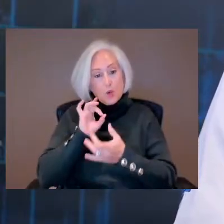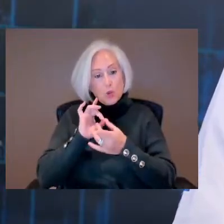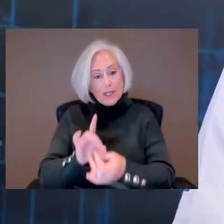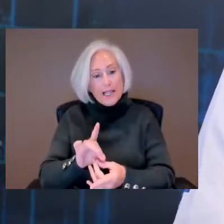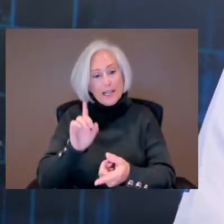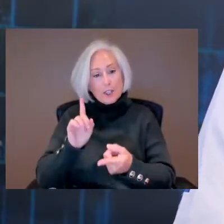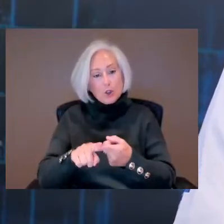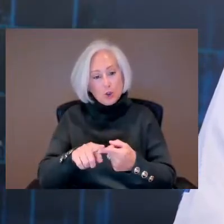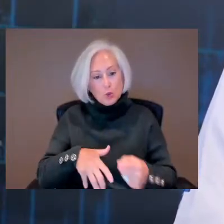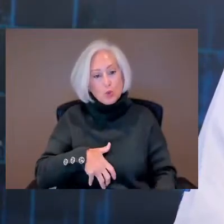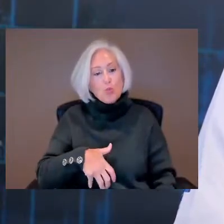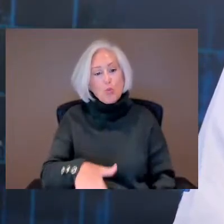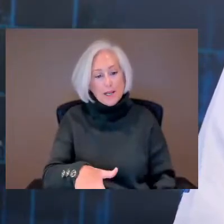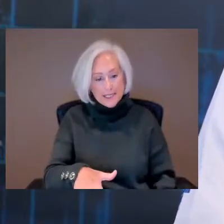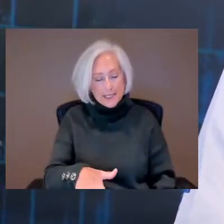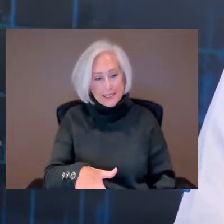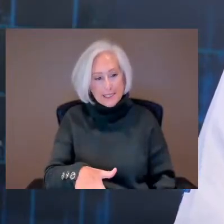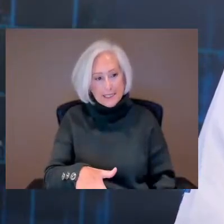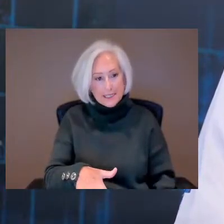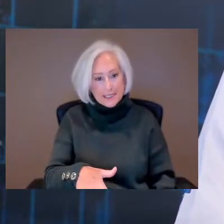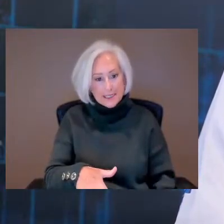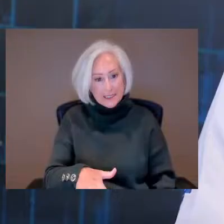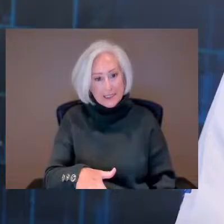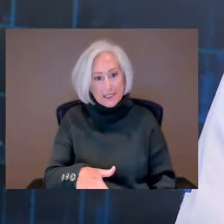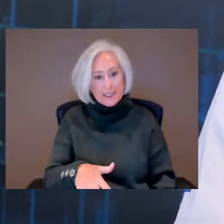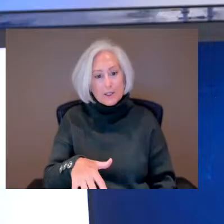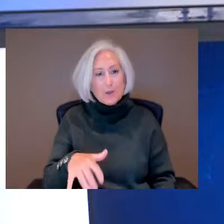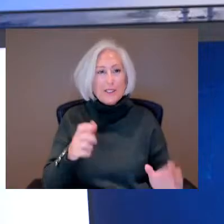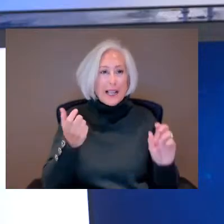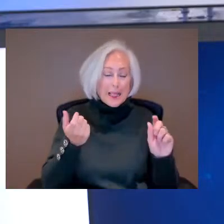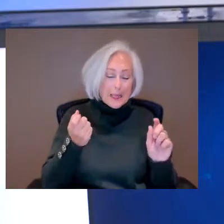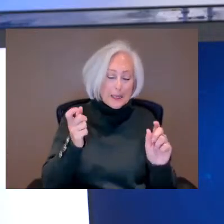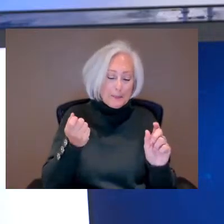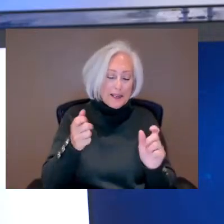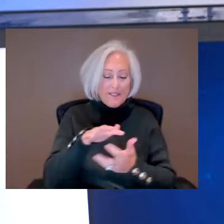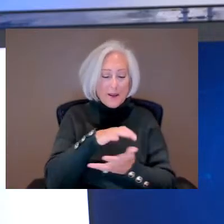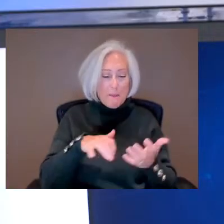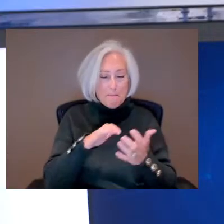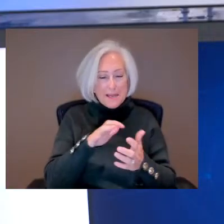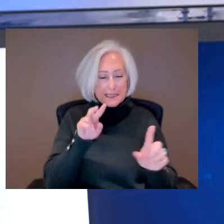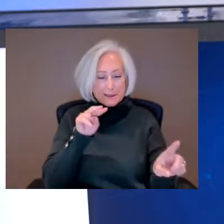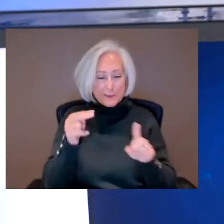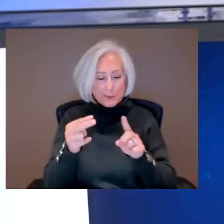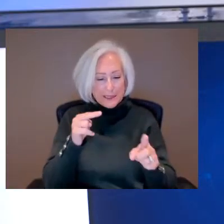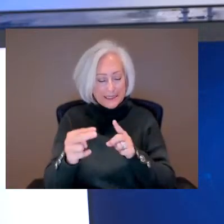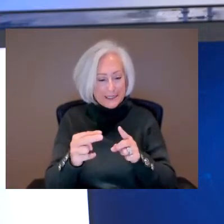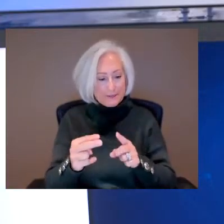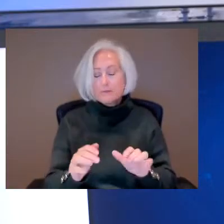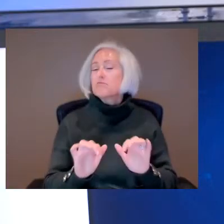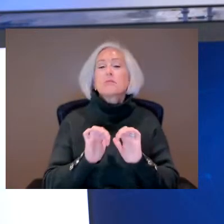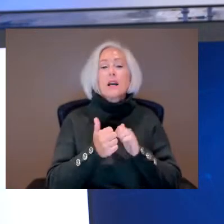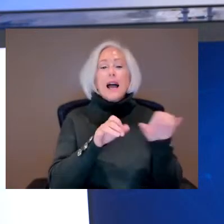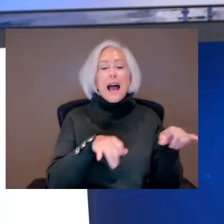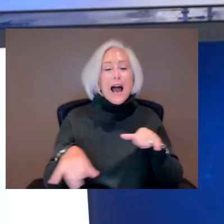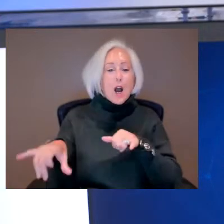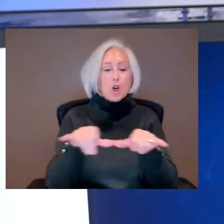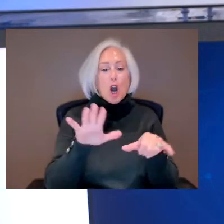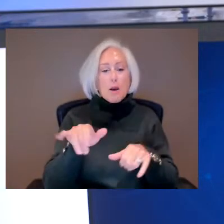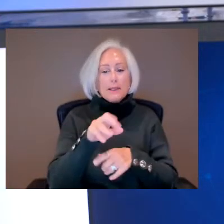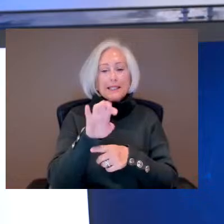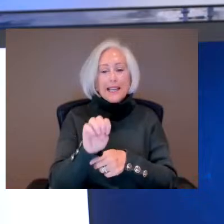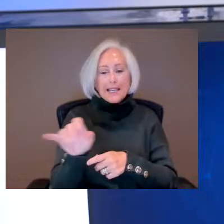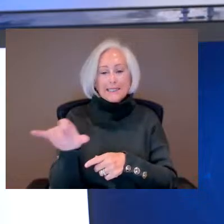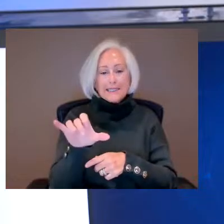pregnancy. So it's kind of a mixed picture. Patty wants to know how common are cases like what Reggie and her